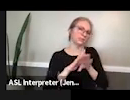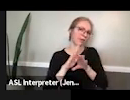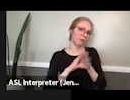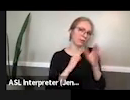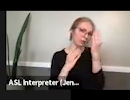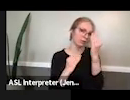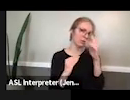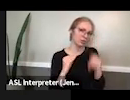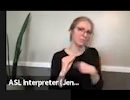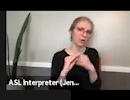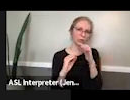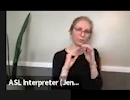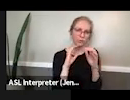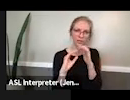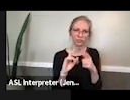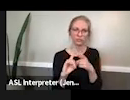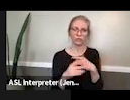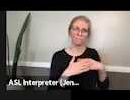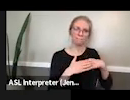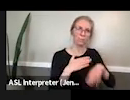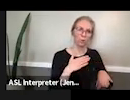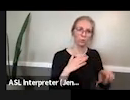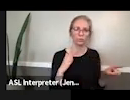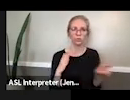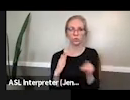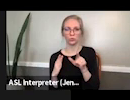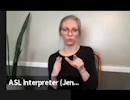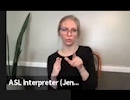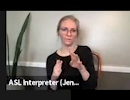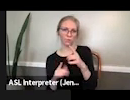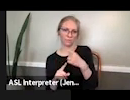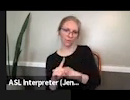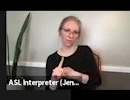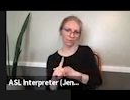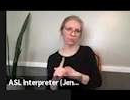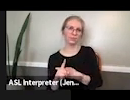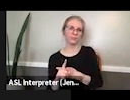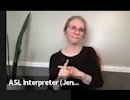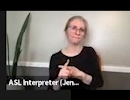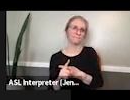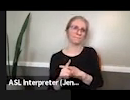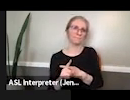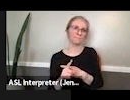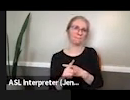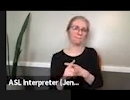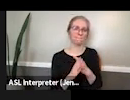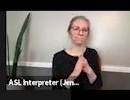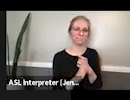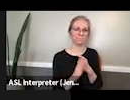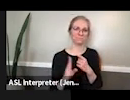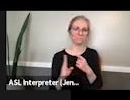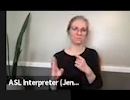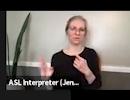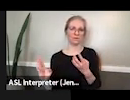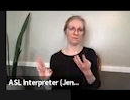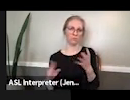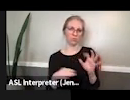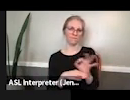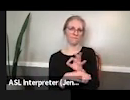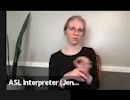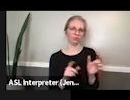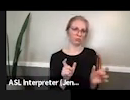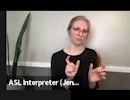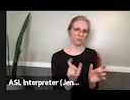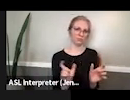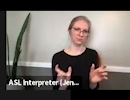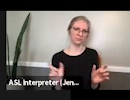on communication from birth to 24 months across these 4 functions. That's these 4 rectangles down